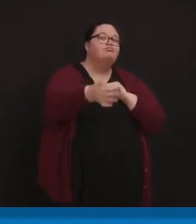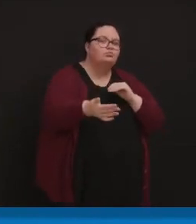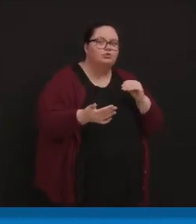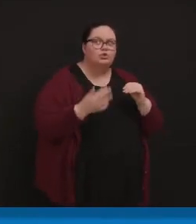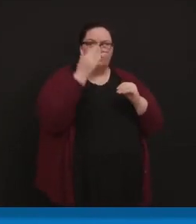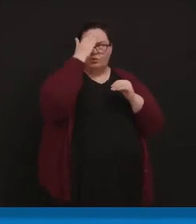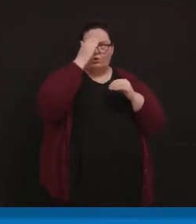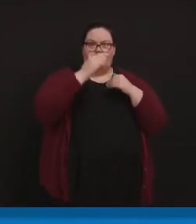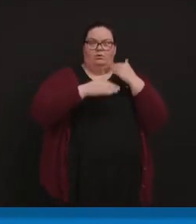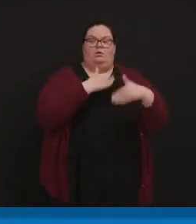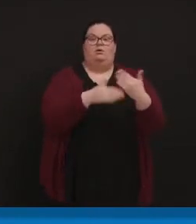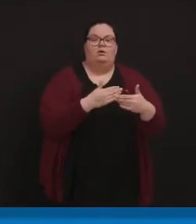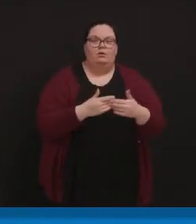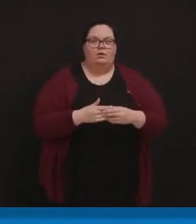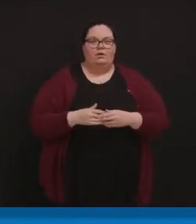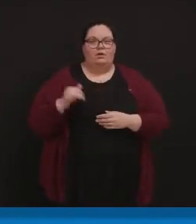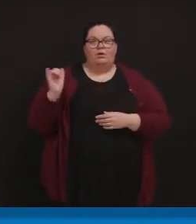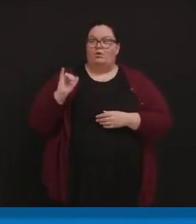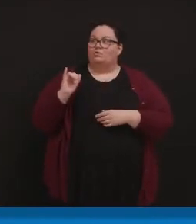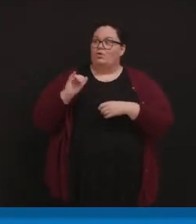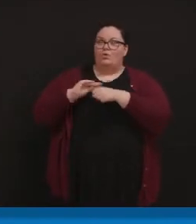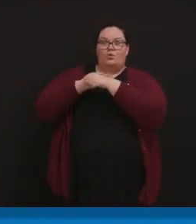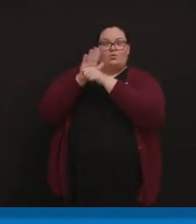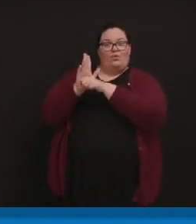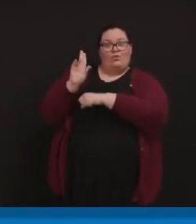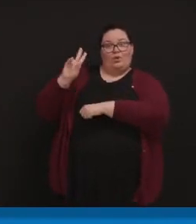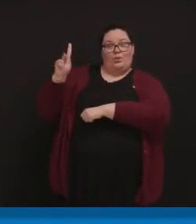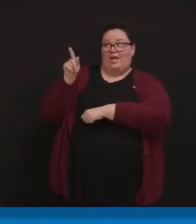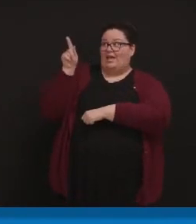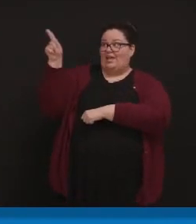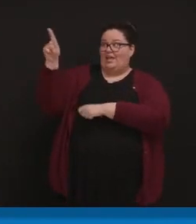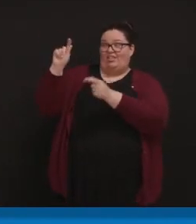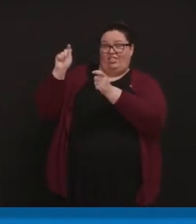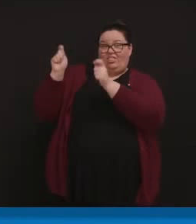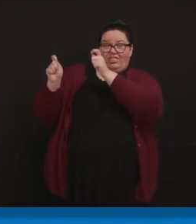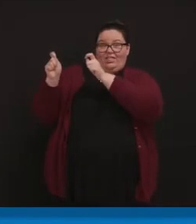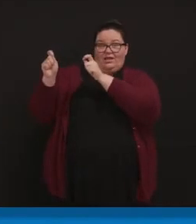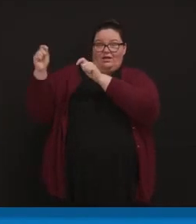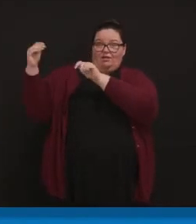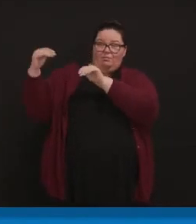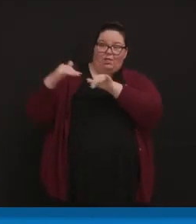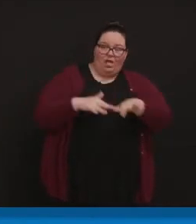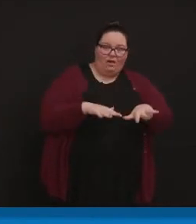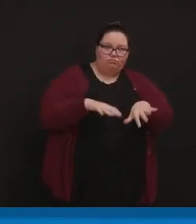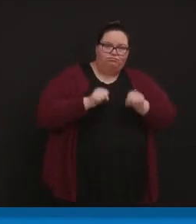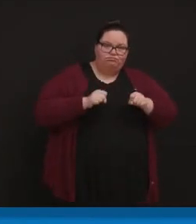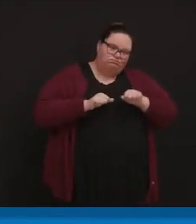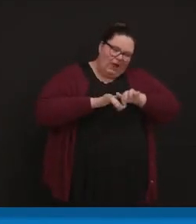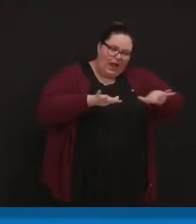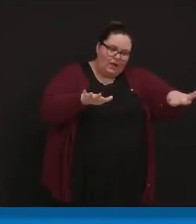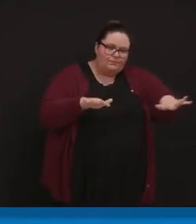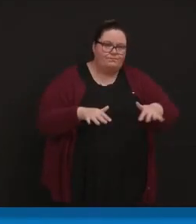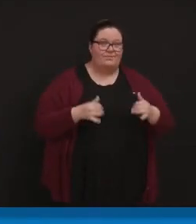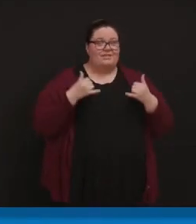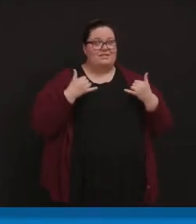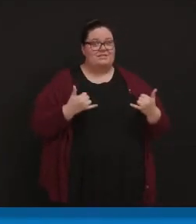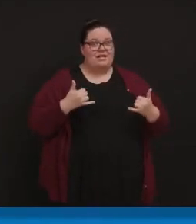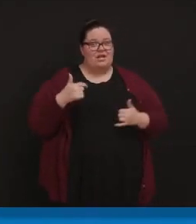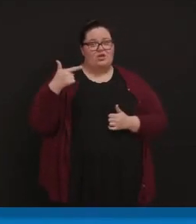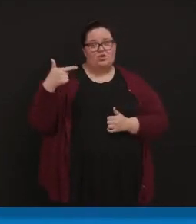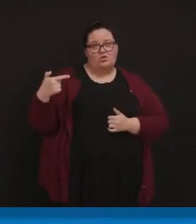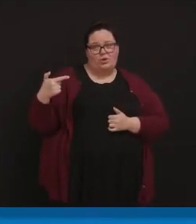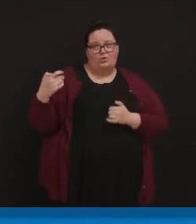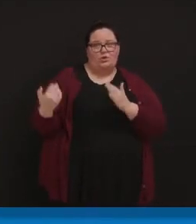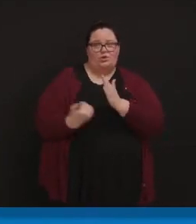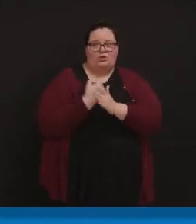as well as the risks of the UK variant entering our province and taking hold here. Today, there are 21 new confirmed cases